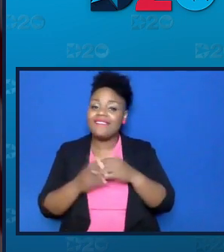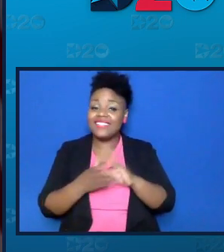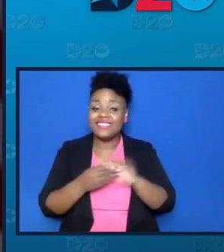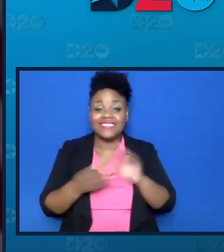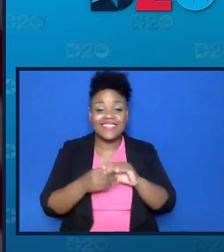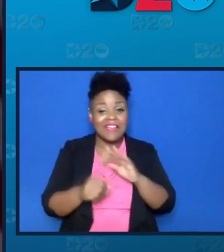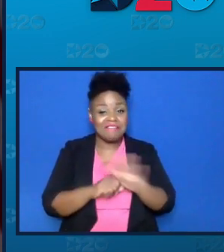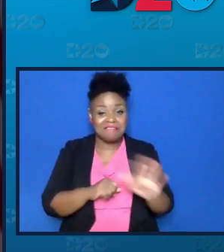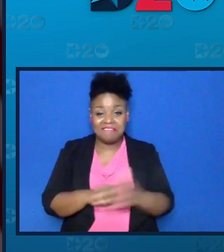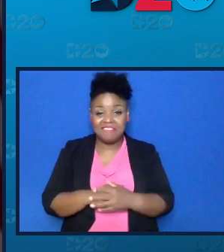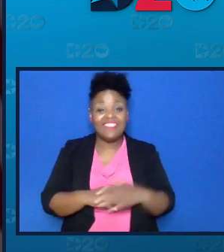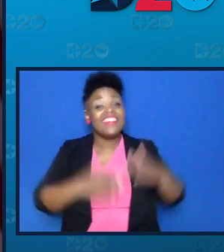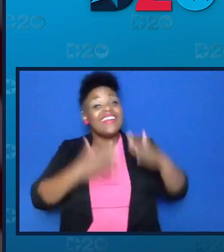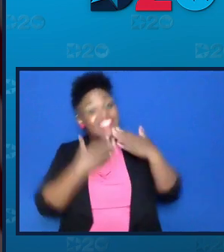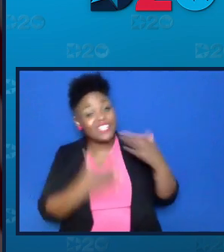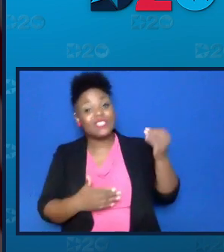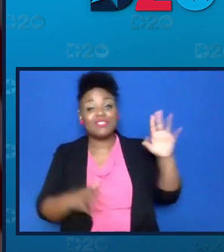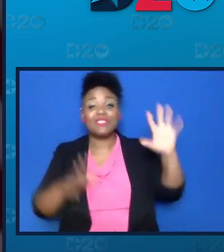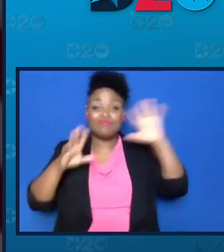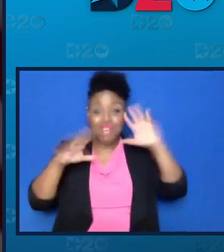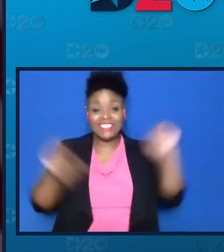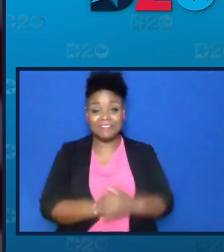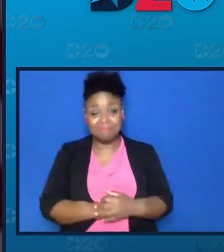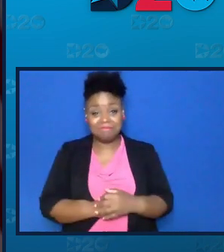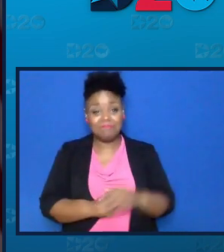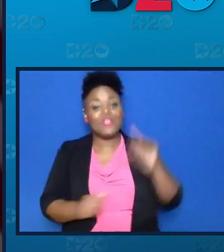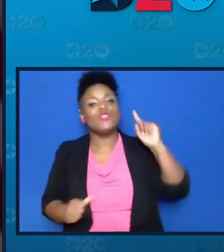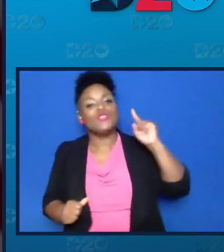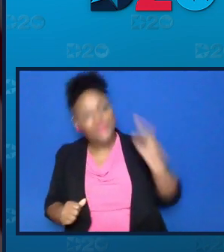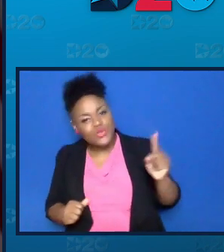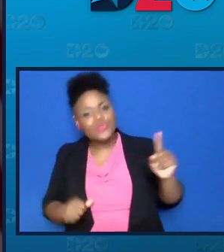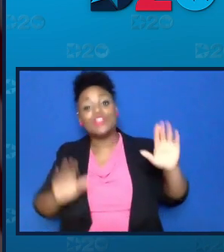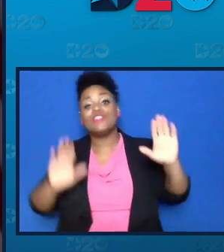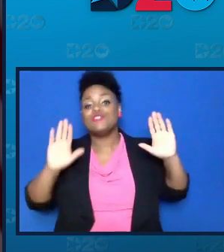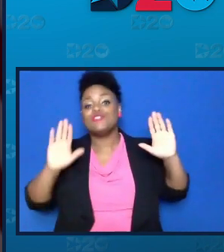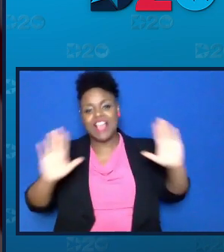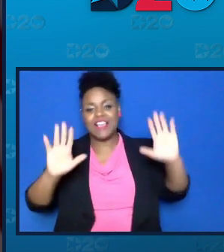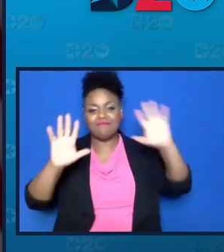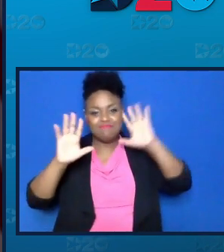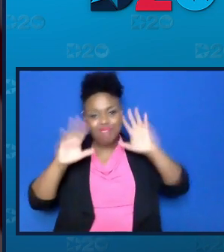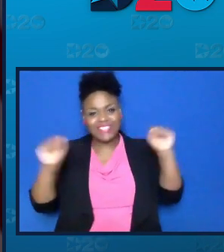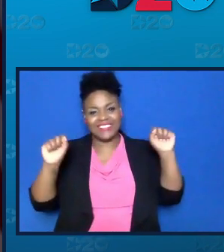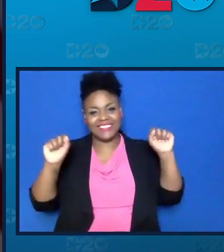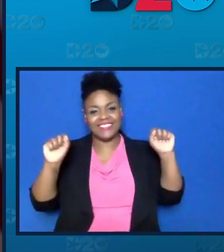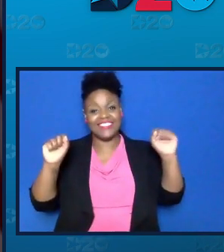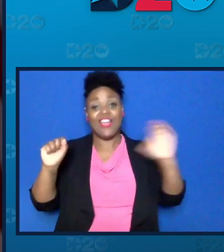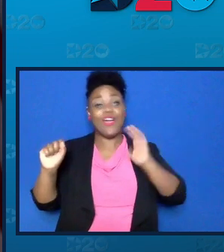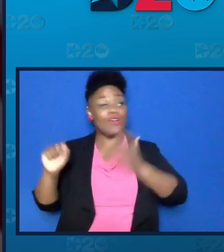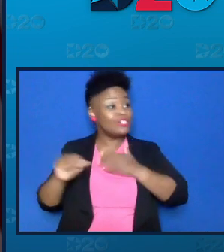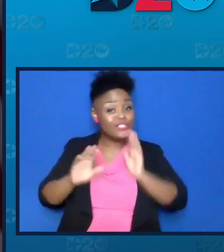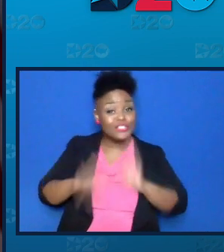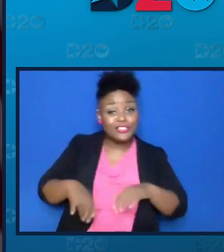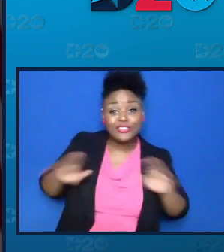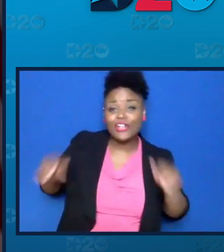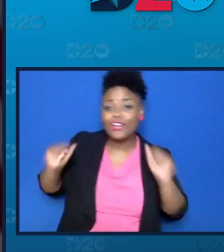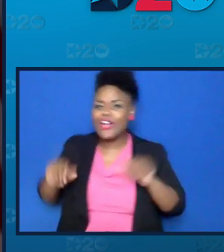Mr. President. You were a great president, a president our children could and did look up to.